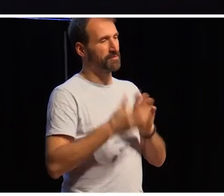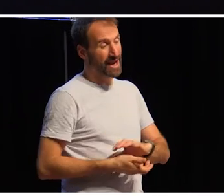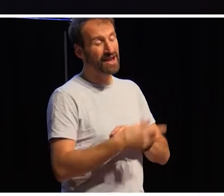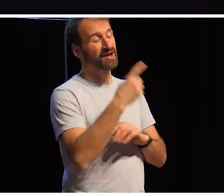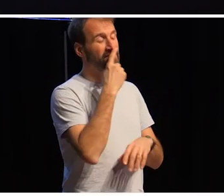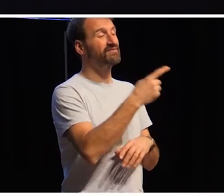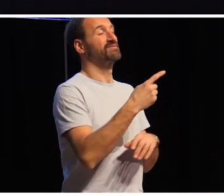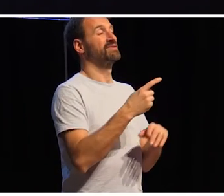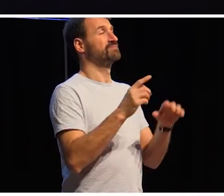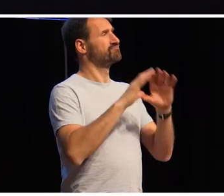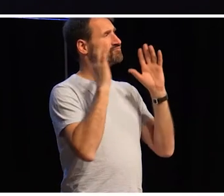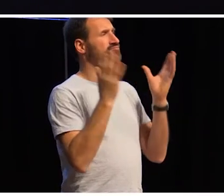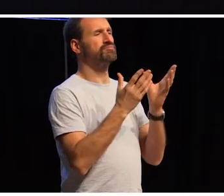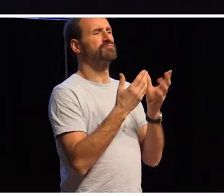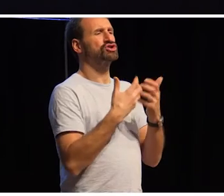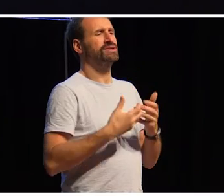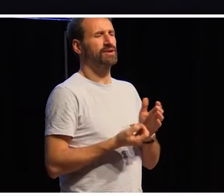to do that upfront.